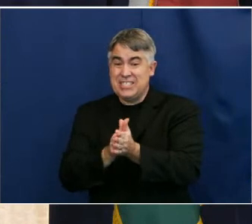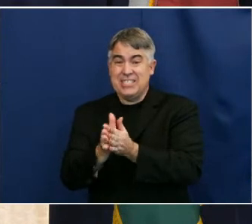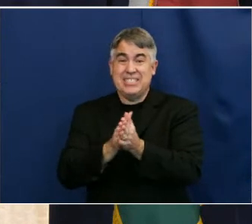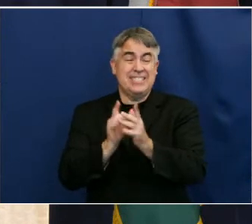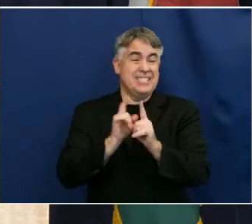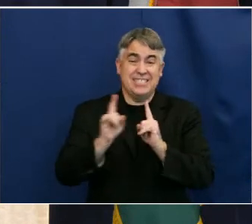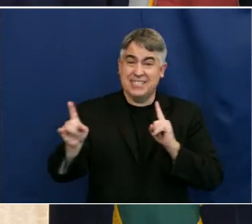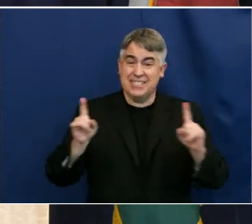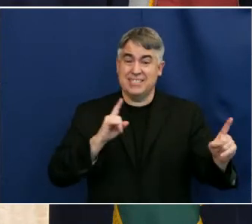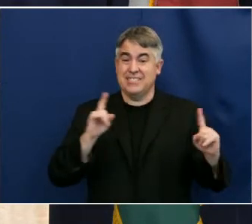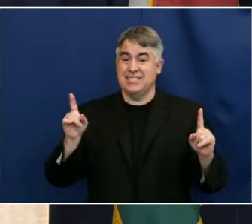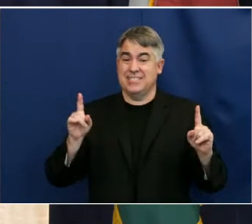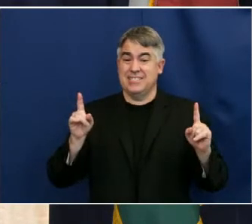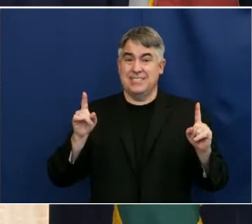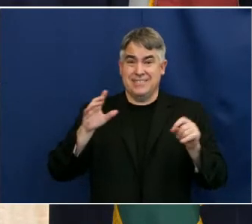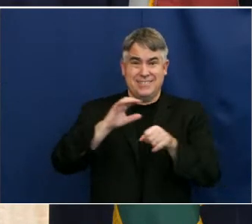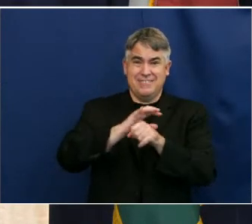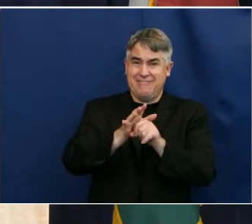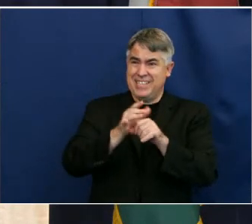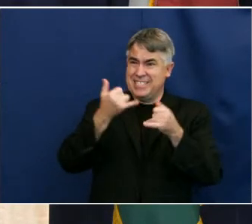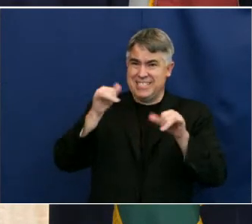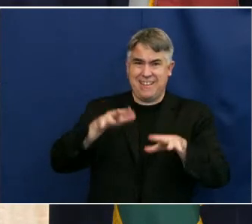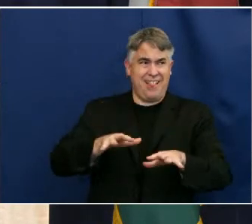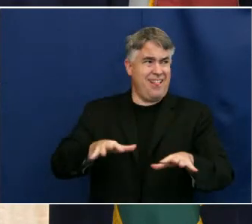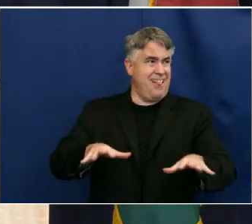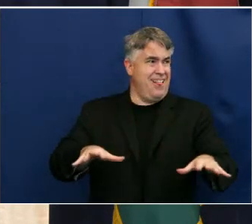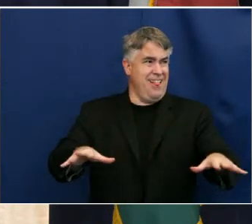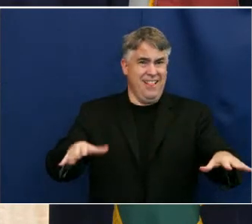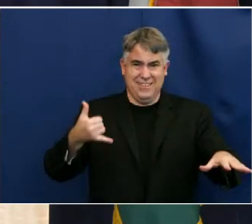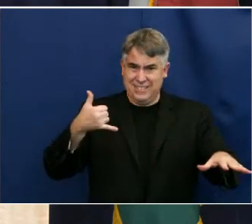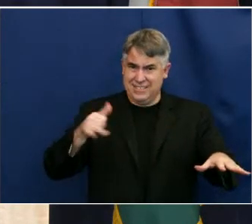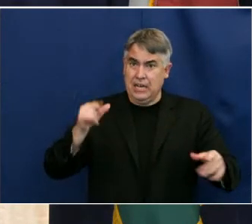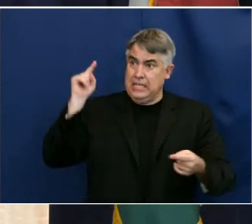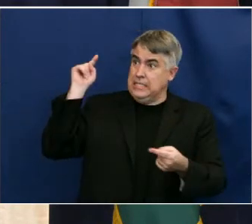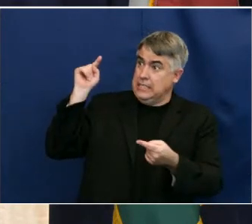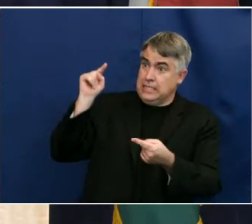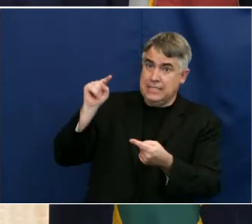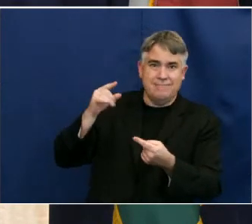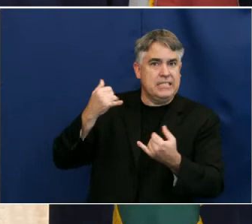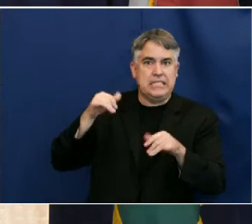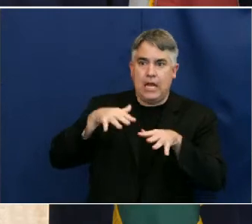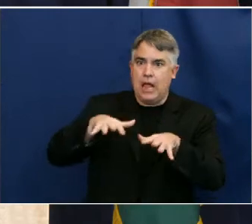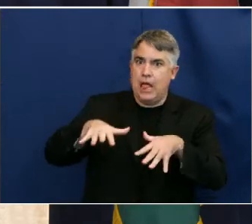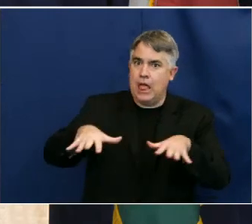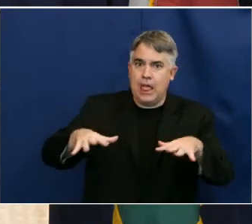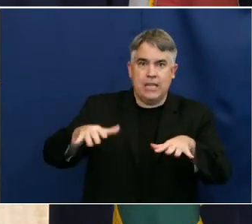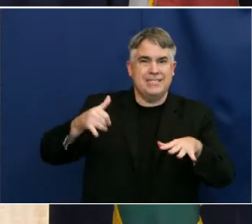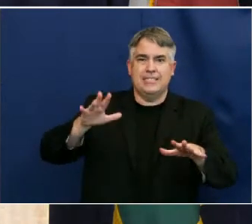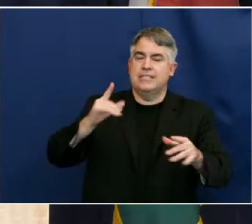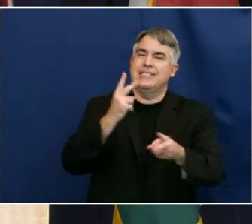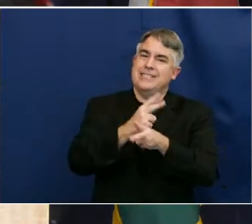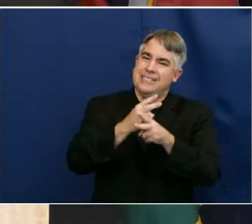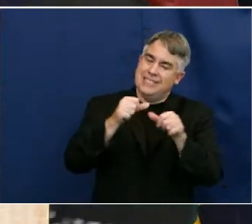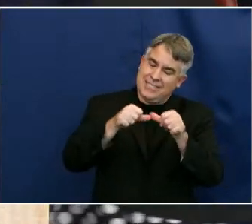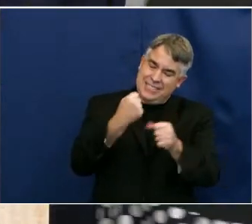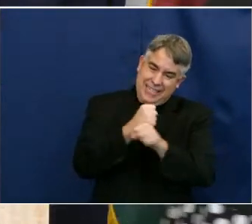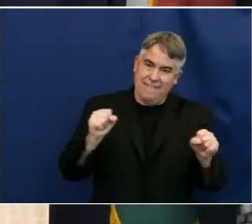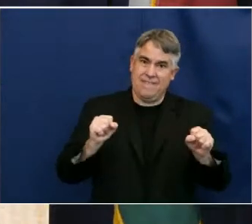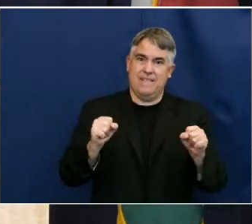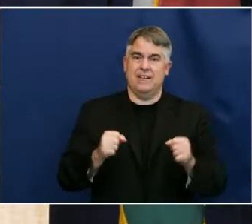community. So just stay the course and continue to practice those preventive measures. Thank you.